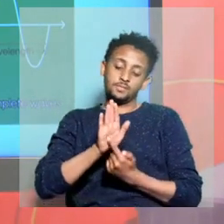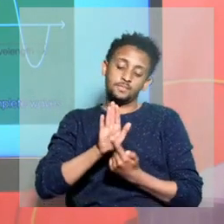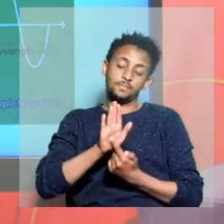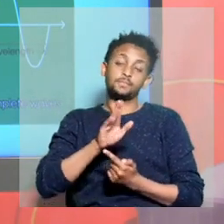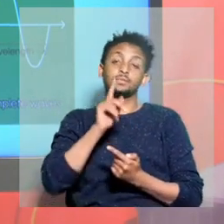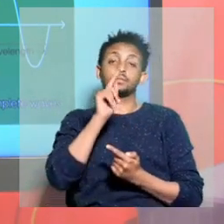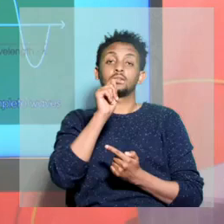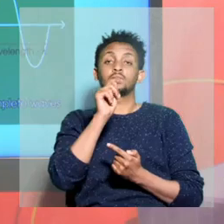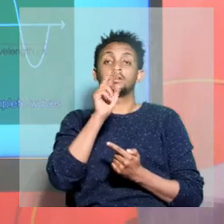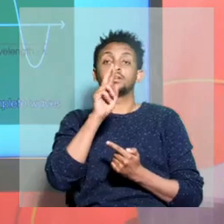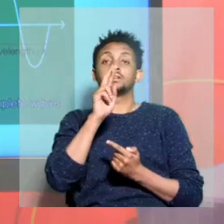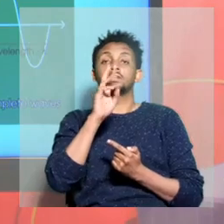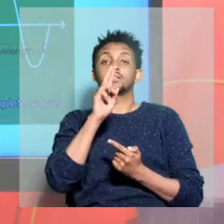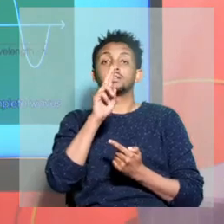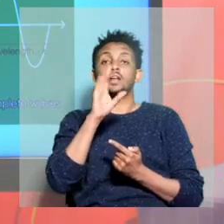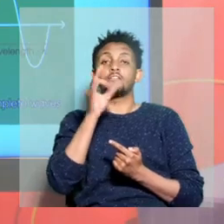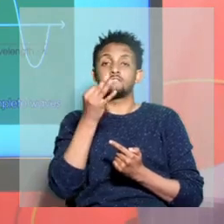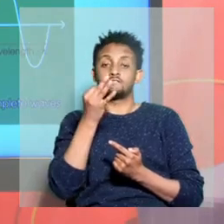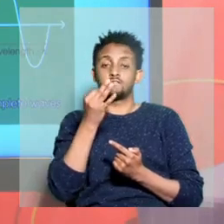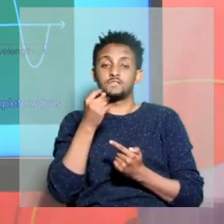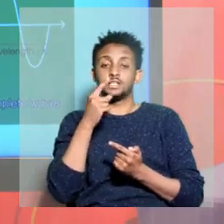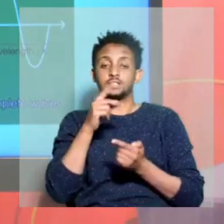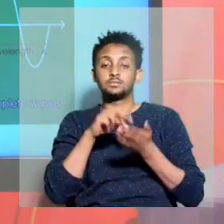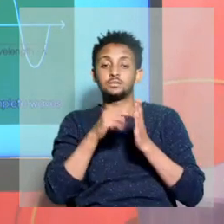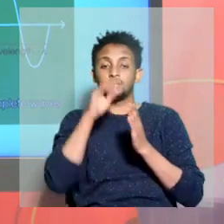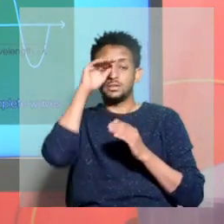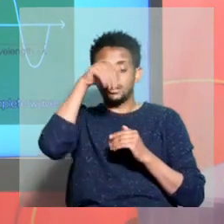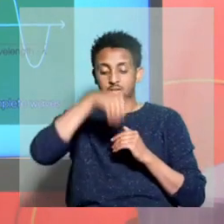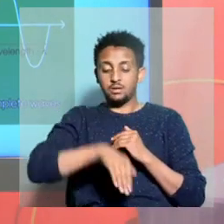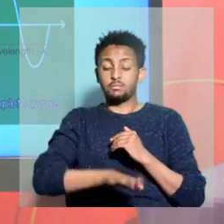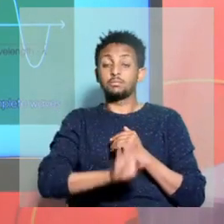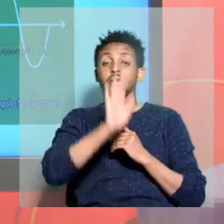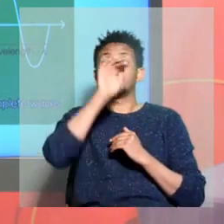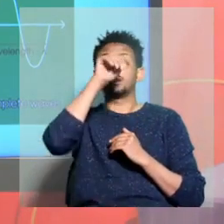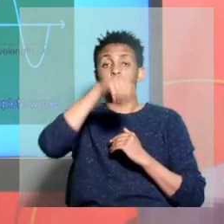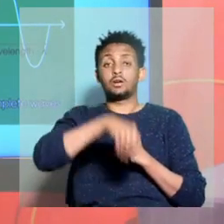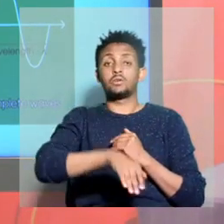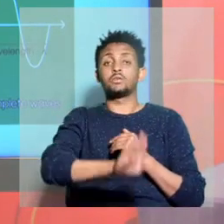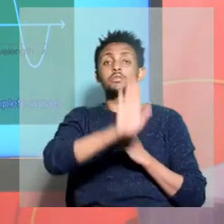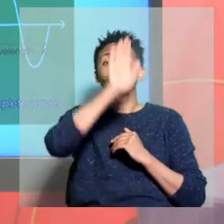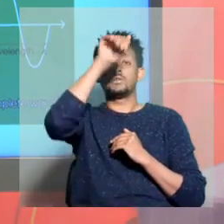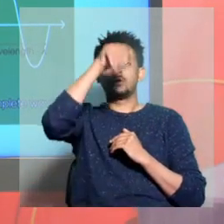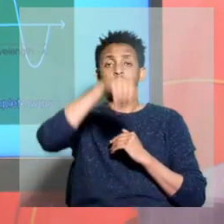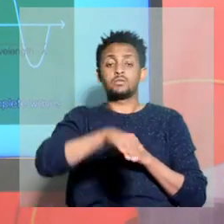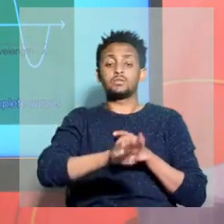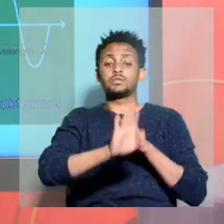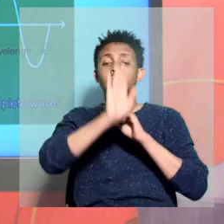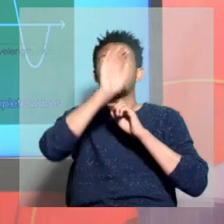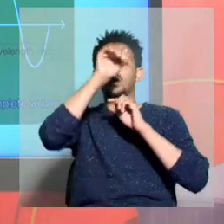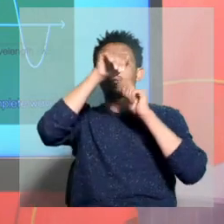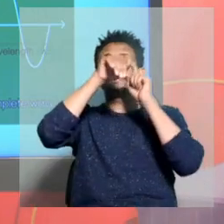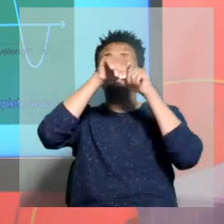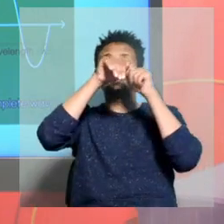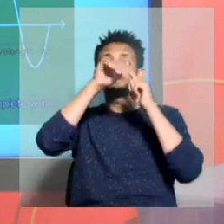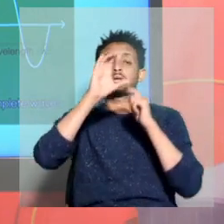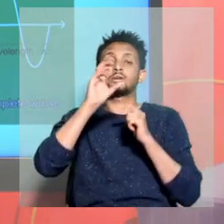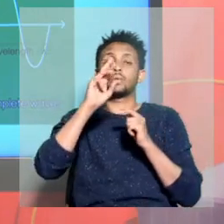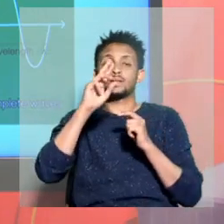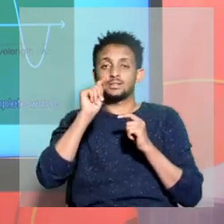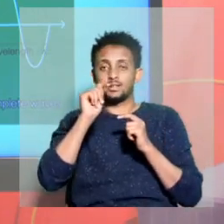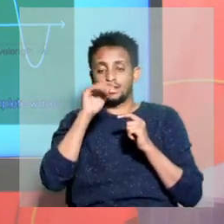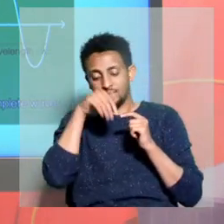be trough. Or you might have a tensioned string so that it's moving up and down. The upper point is known to be crest. The lower point is known to be